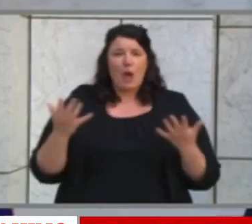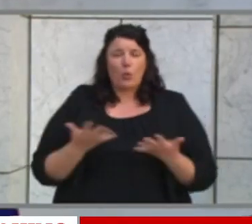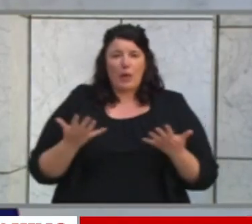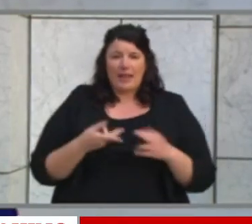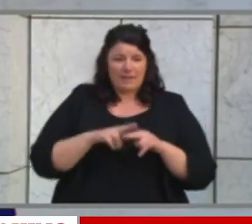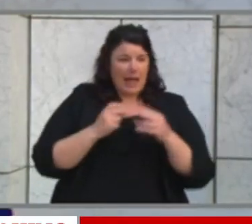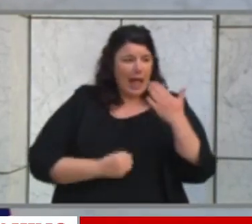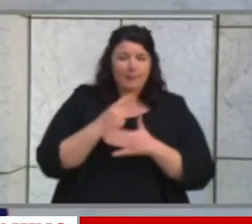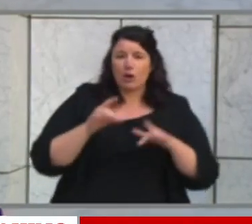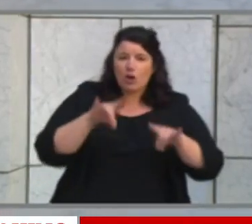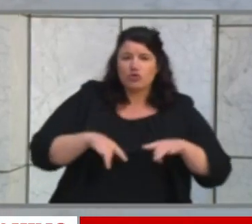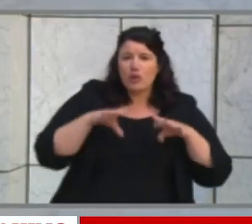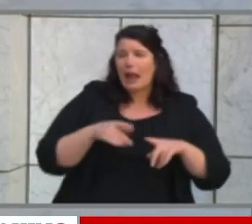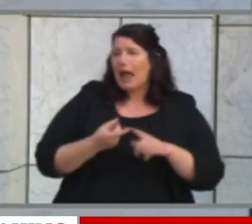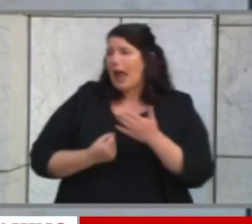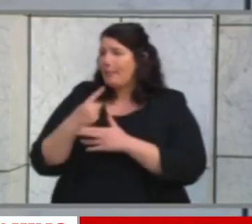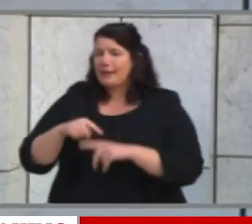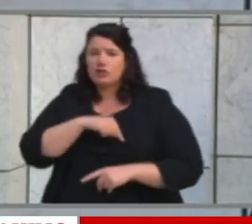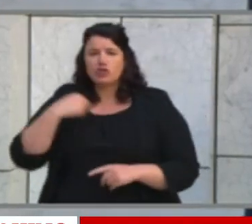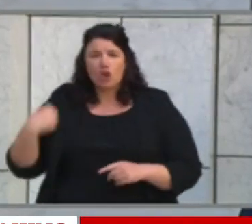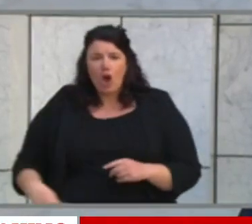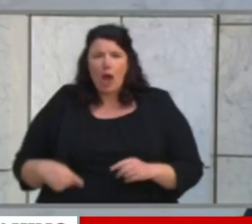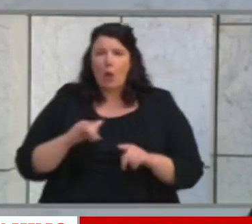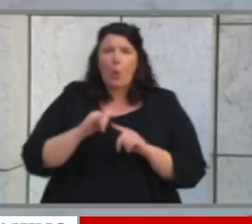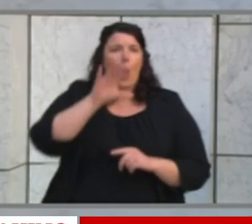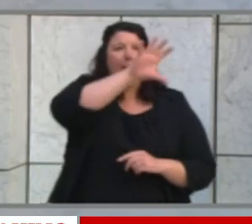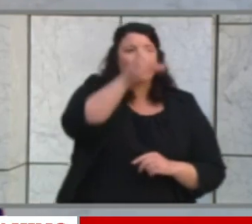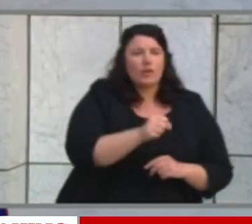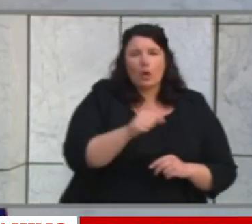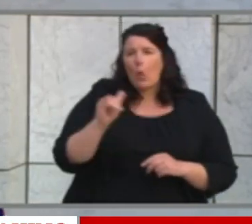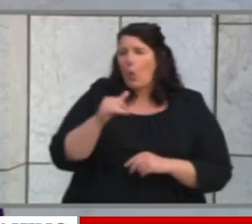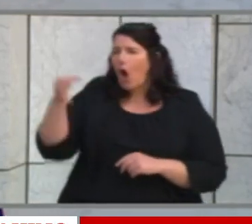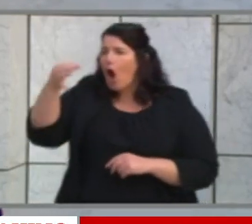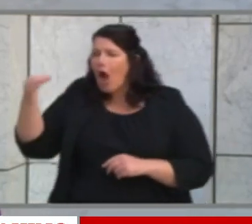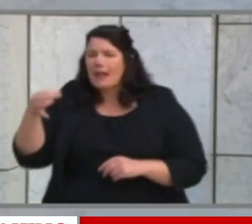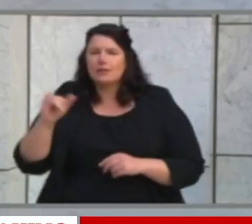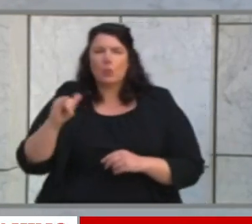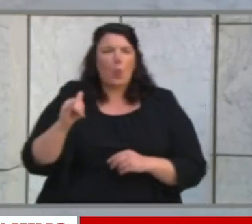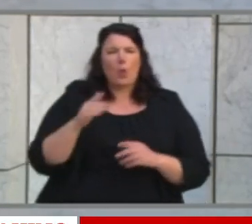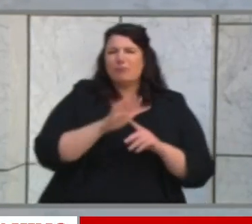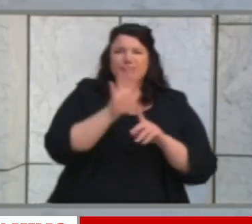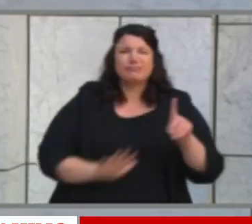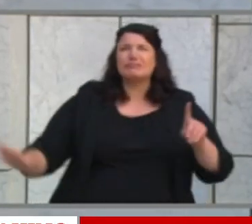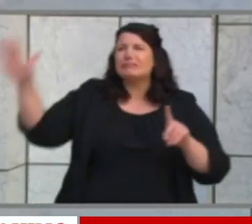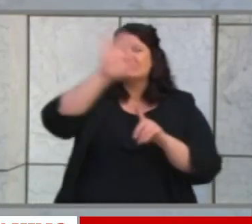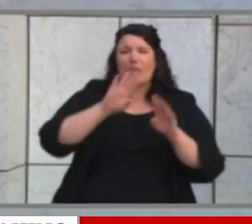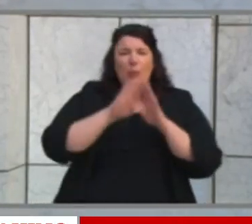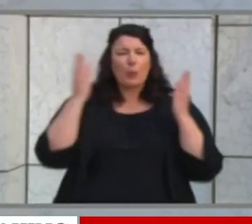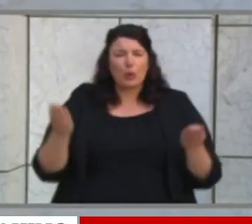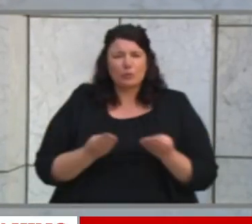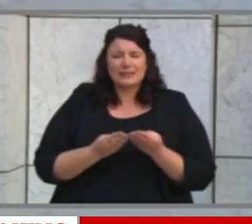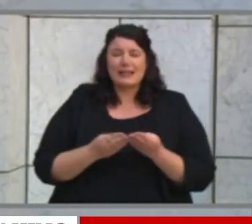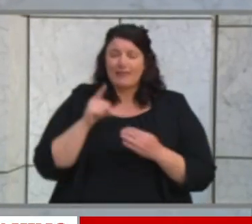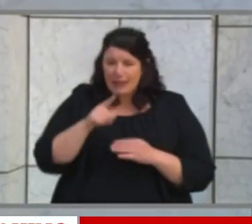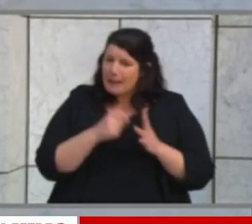in Australia, if it happened in China, if it happened in parts of Africa or the Pacific or the Middle East or wherever it would happen to be,